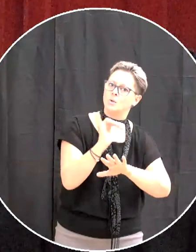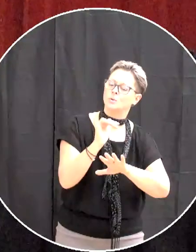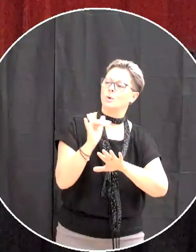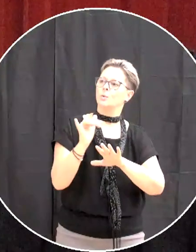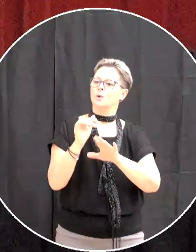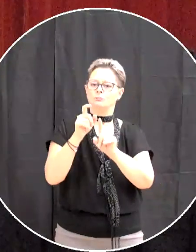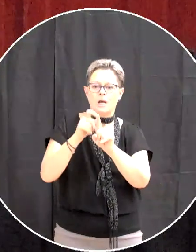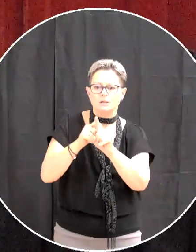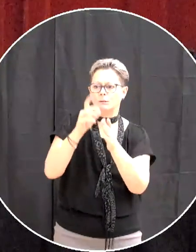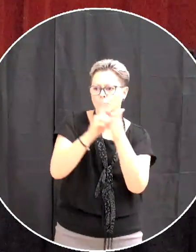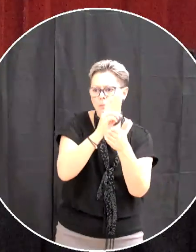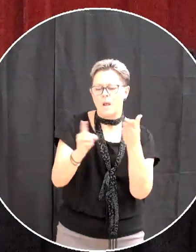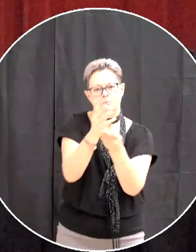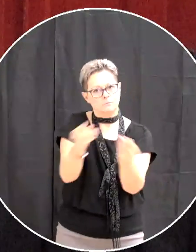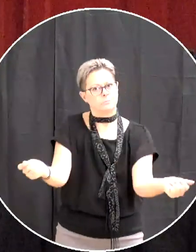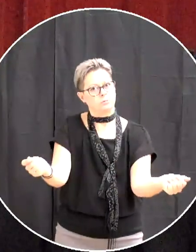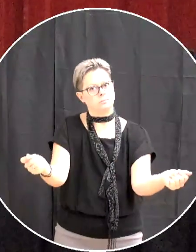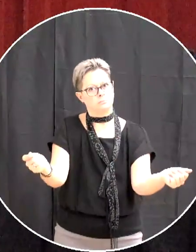harassment and discrimination.